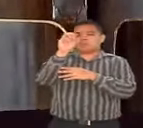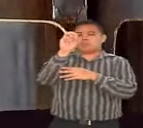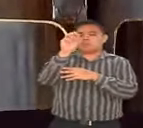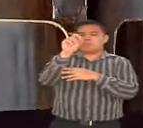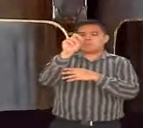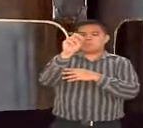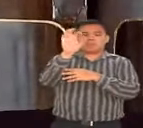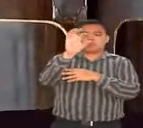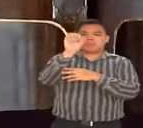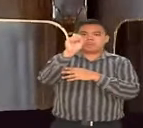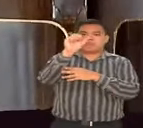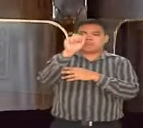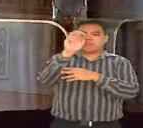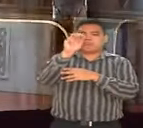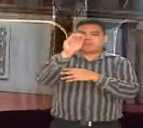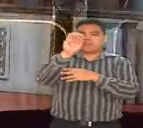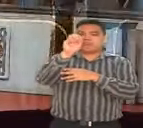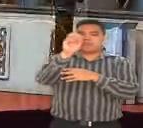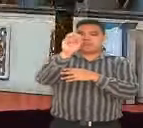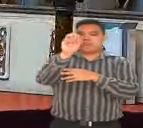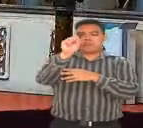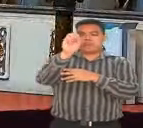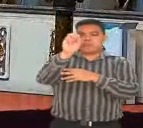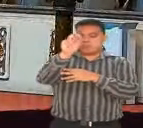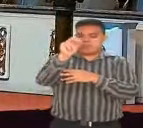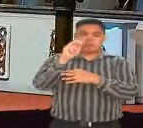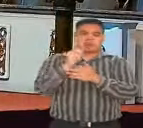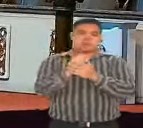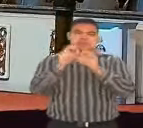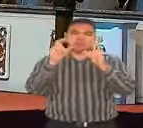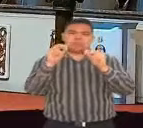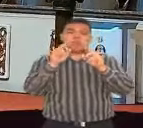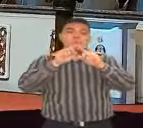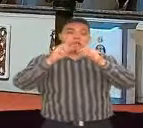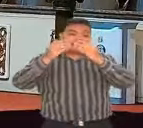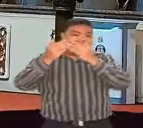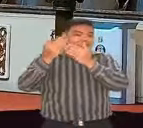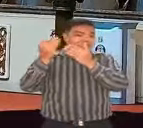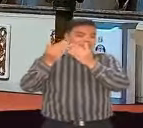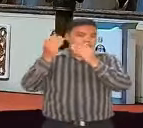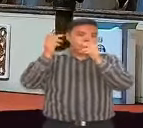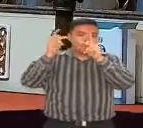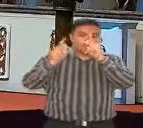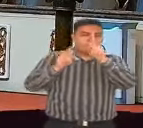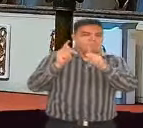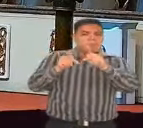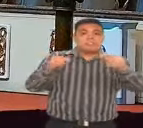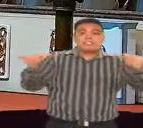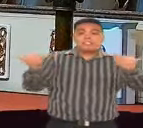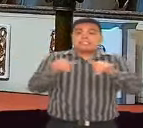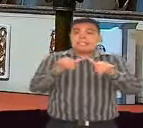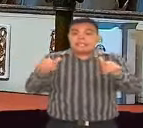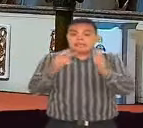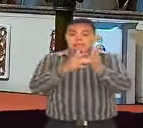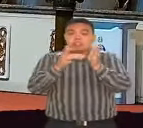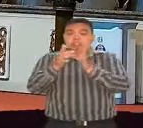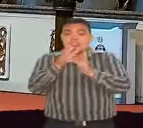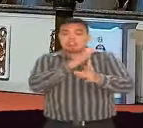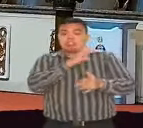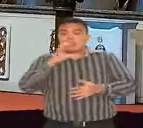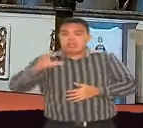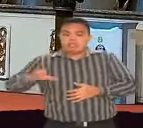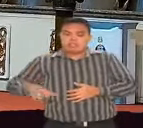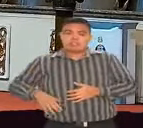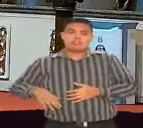comes Samson, dako kay siya glawas, ana ba? Dili. Samson was just an ordinary fellow, much like our Lord Jesus